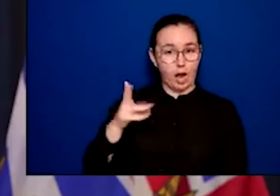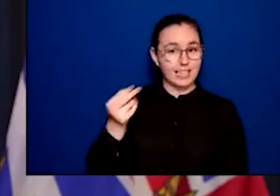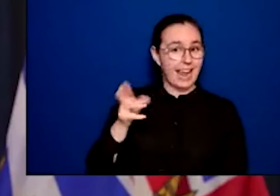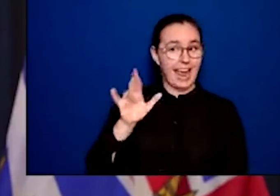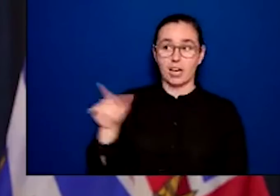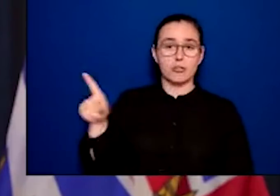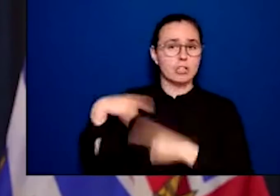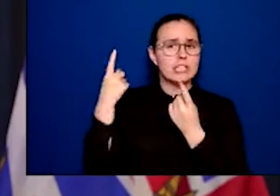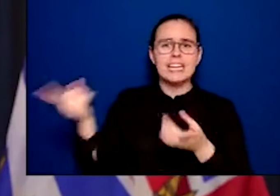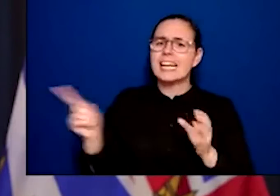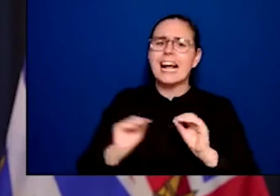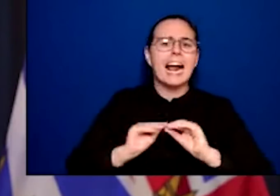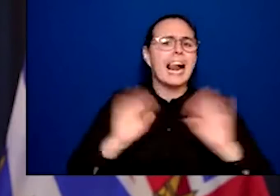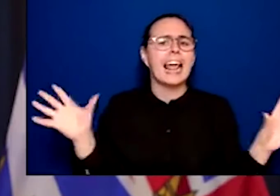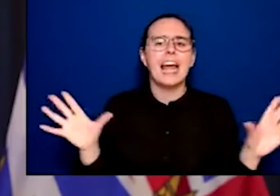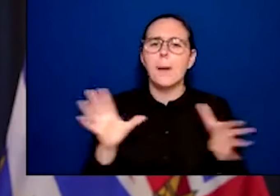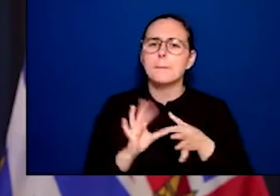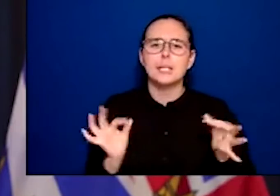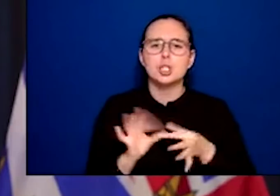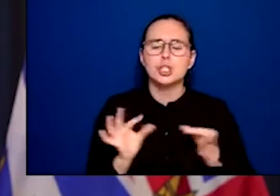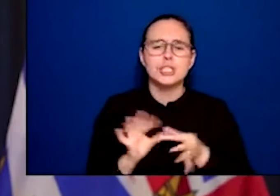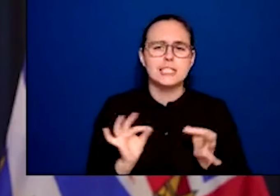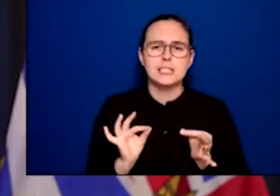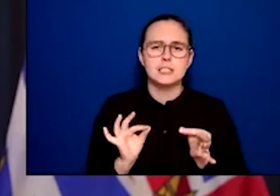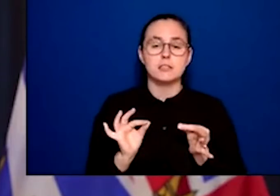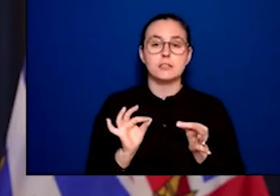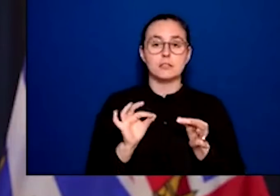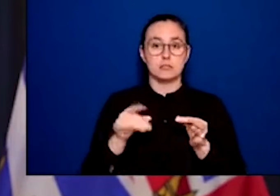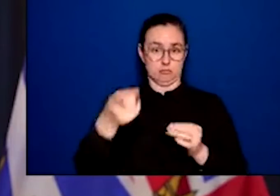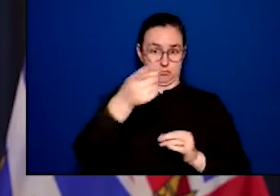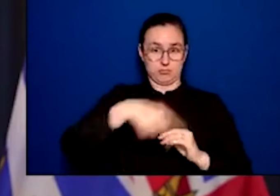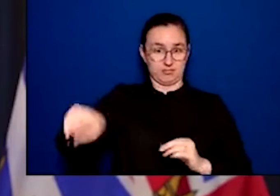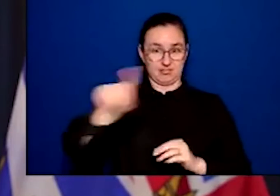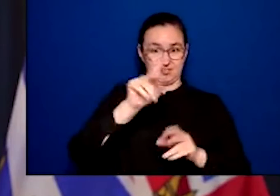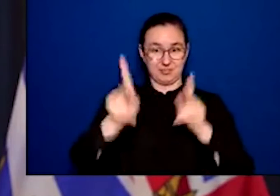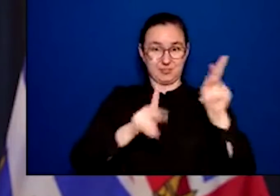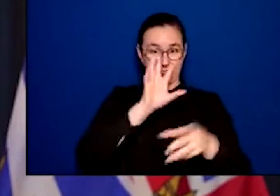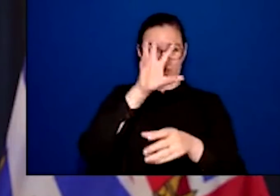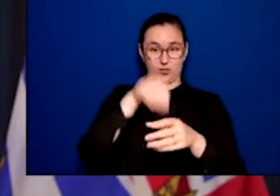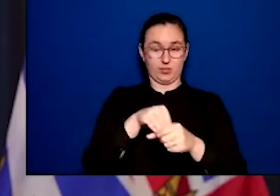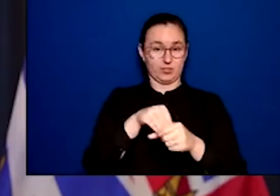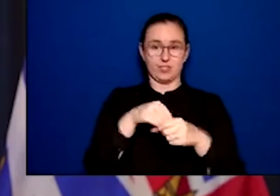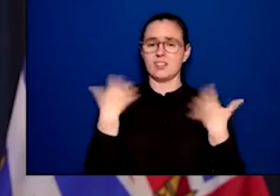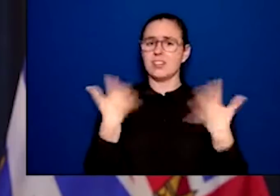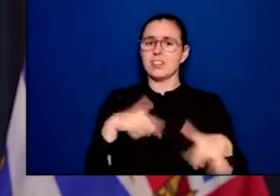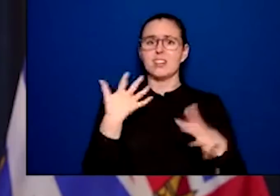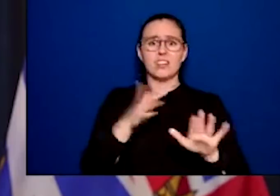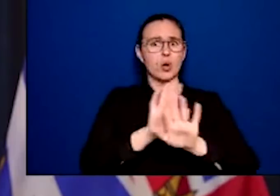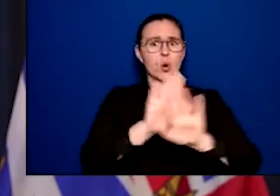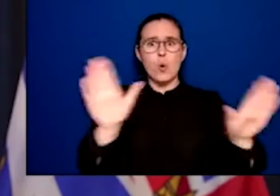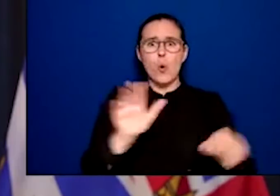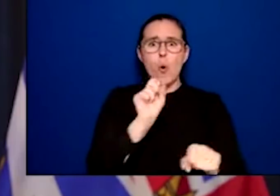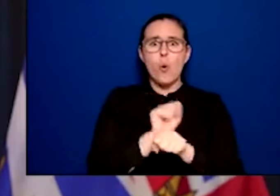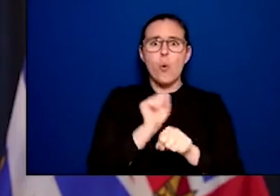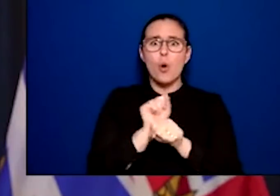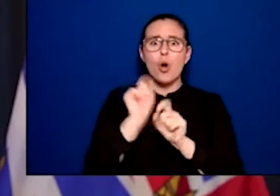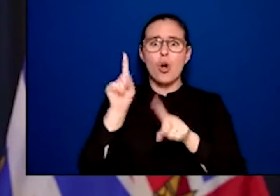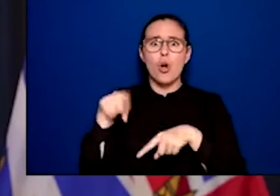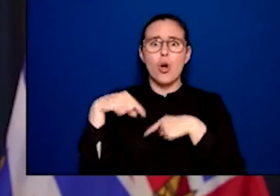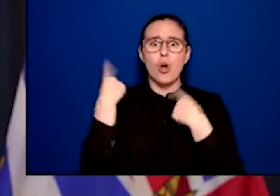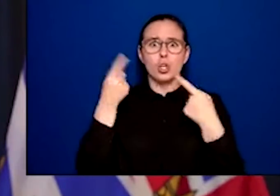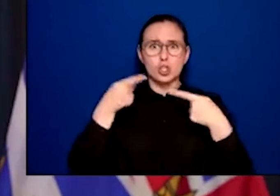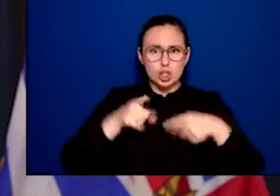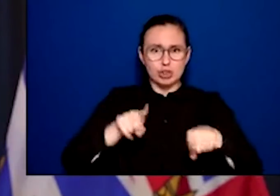group of people, the group of people we're talking about, has done extraordinary work in this pandemic. Their generosity, their commitment,